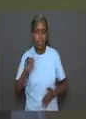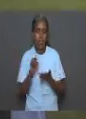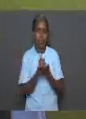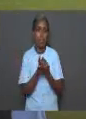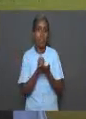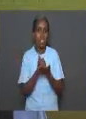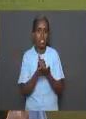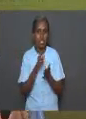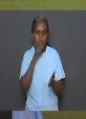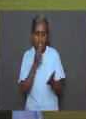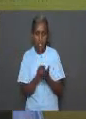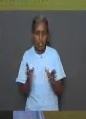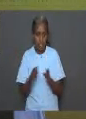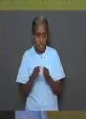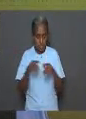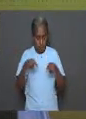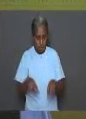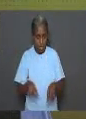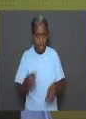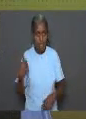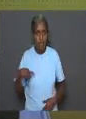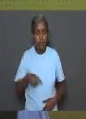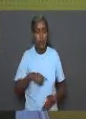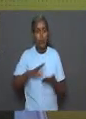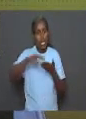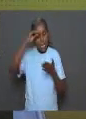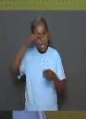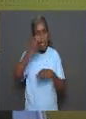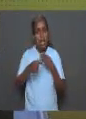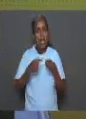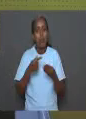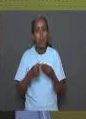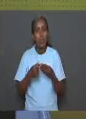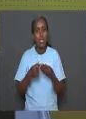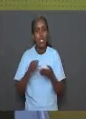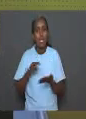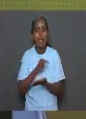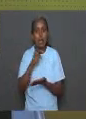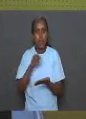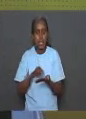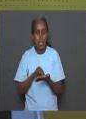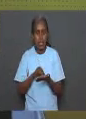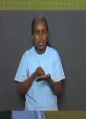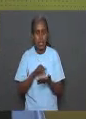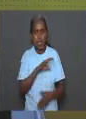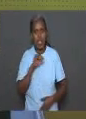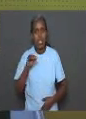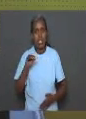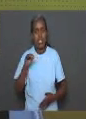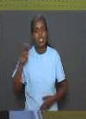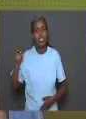set. Today, we will learn about the median and the